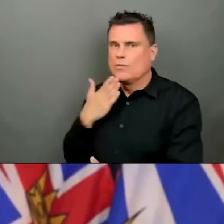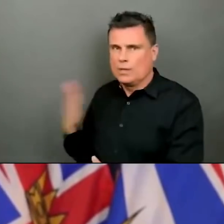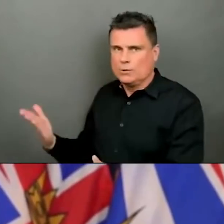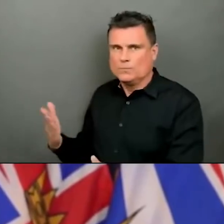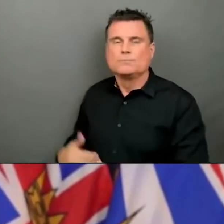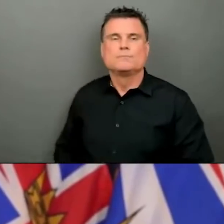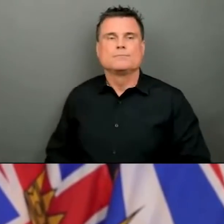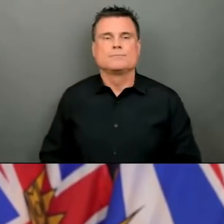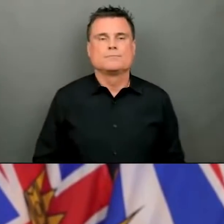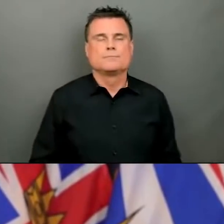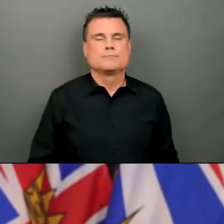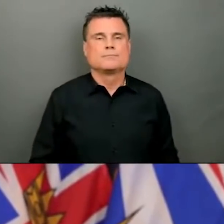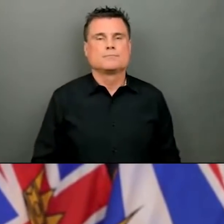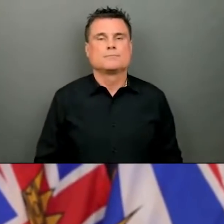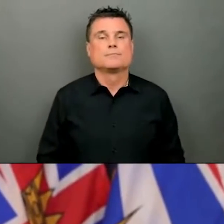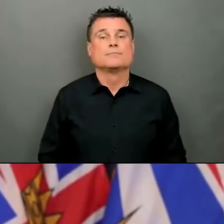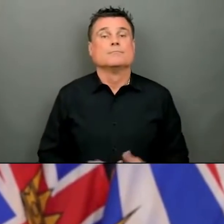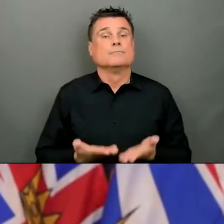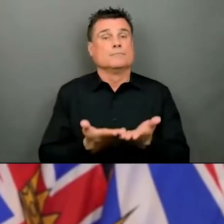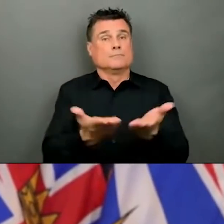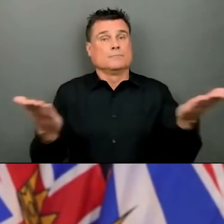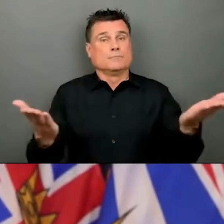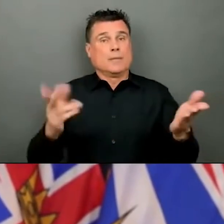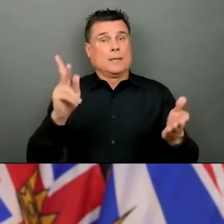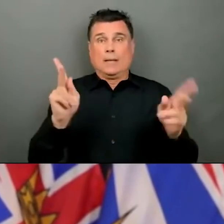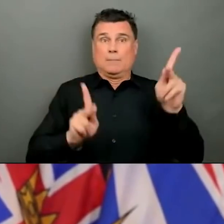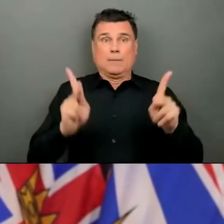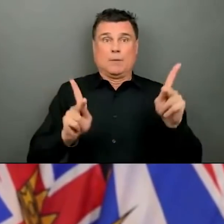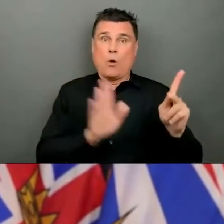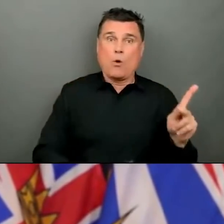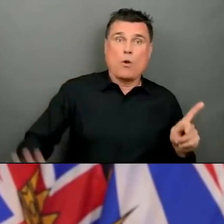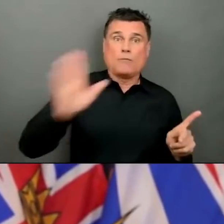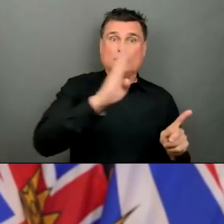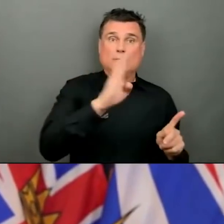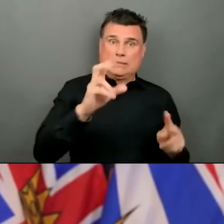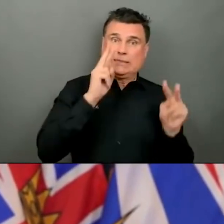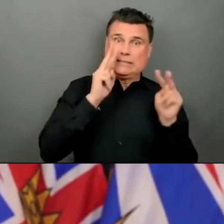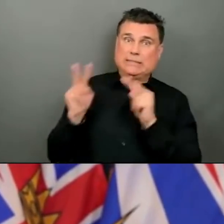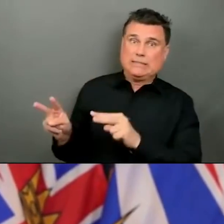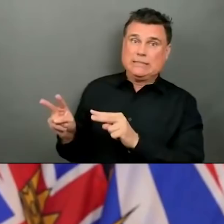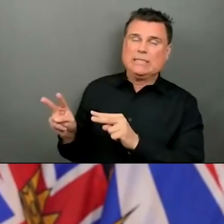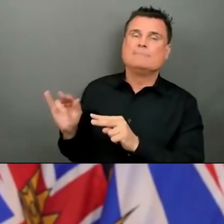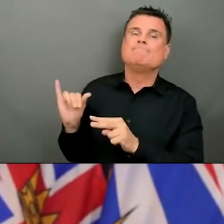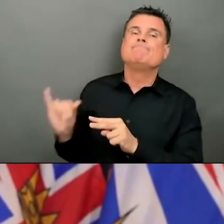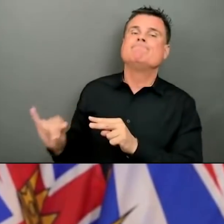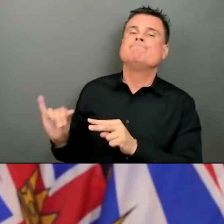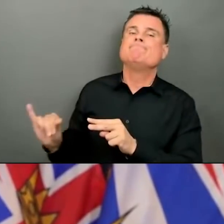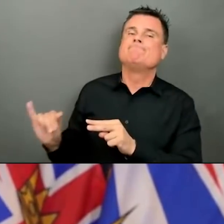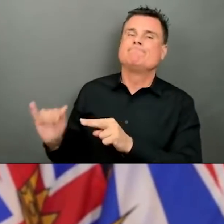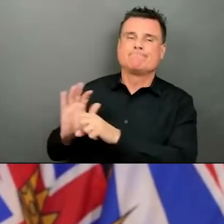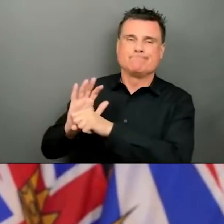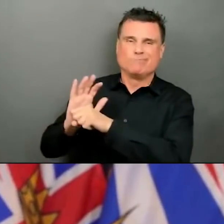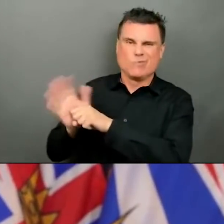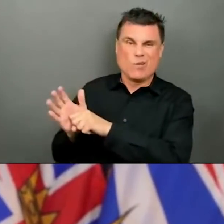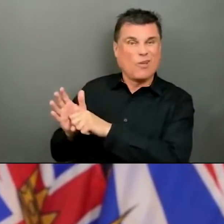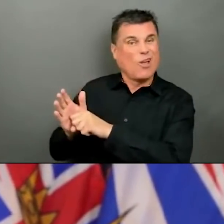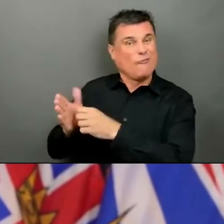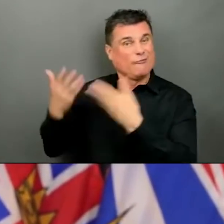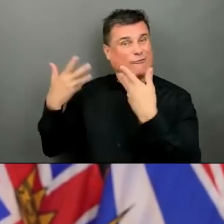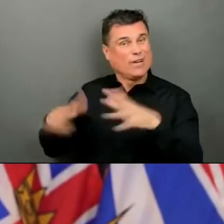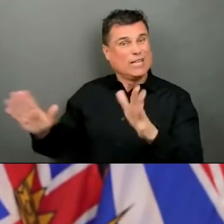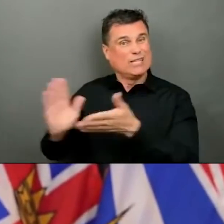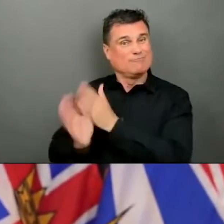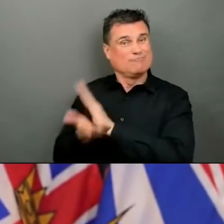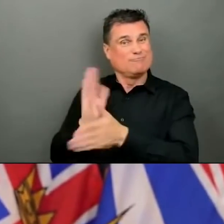the end of what has been the most extraordinary of years, but we are not through it yet. The orders announced today that will be